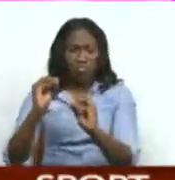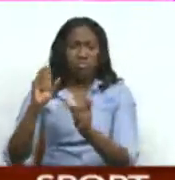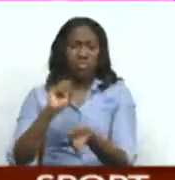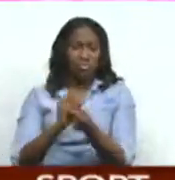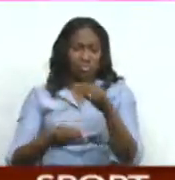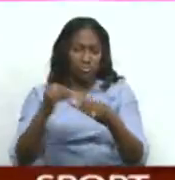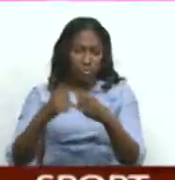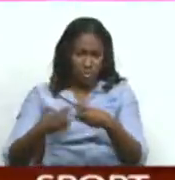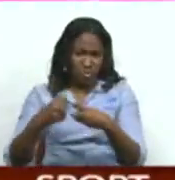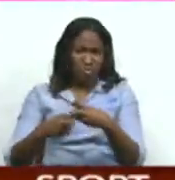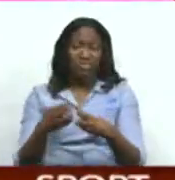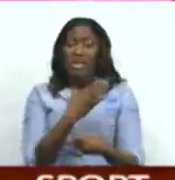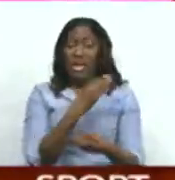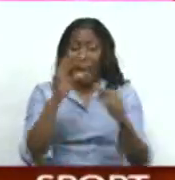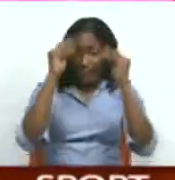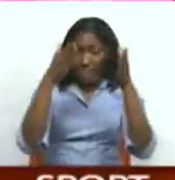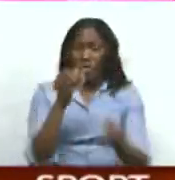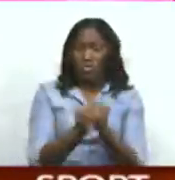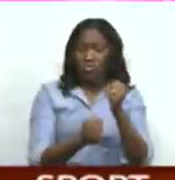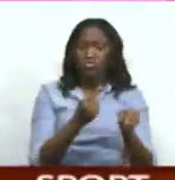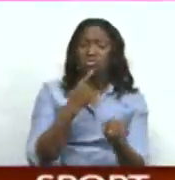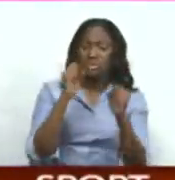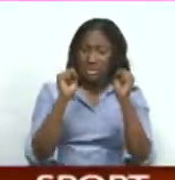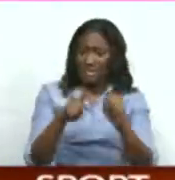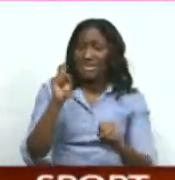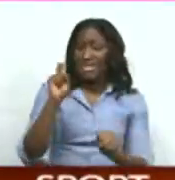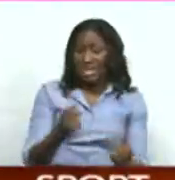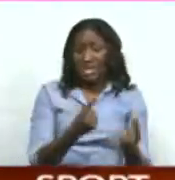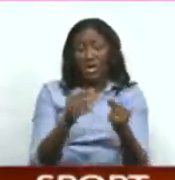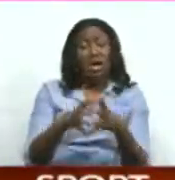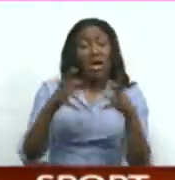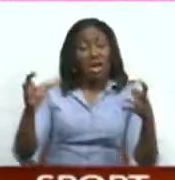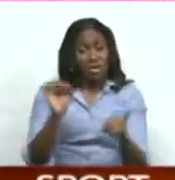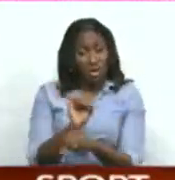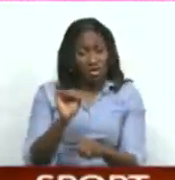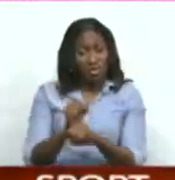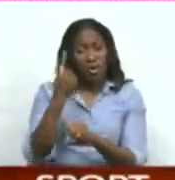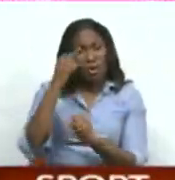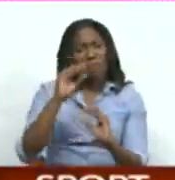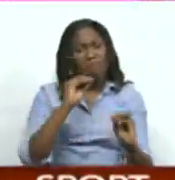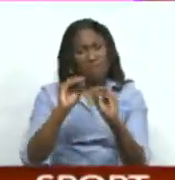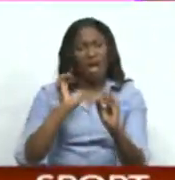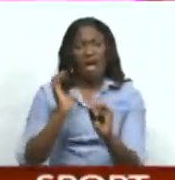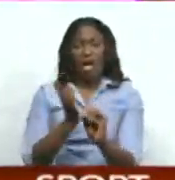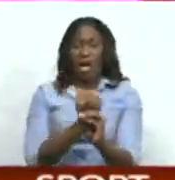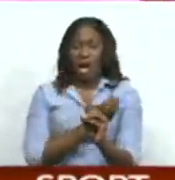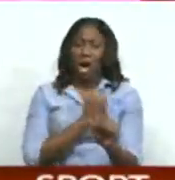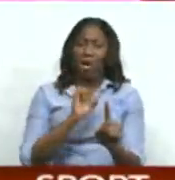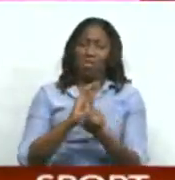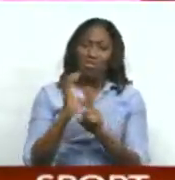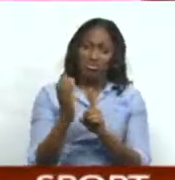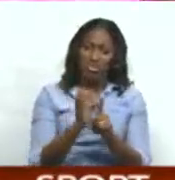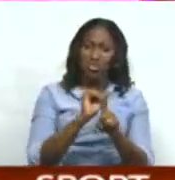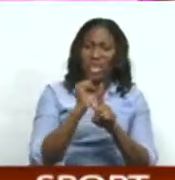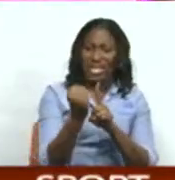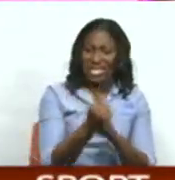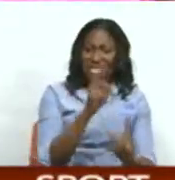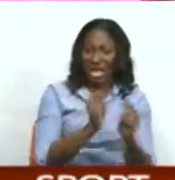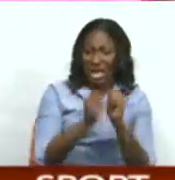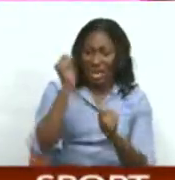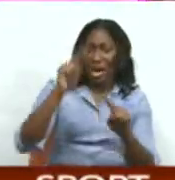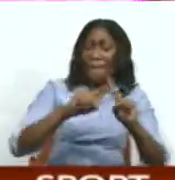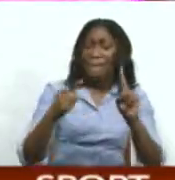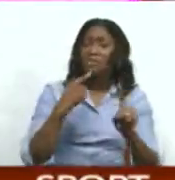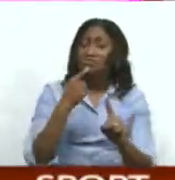Shamfa Kodjo-Lewis acknowledged that a lot of work had to be done to repair our society. But she cautioned that the journey